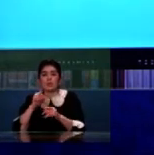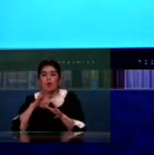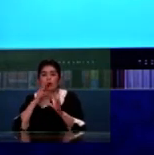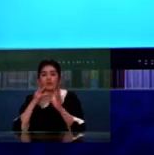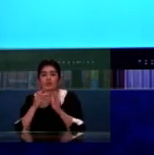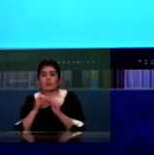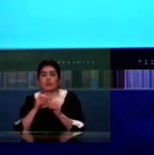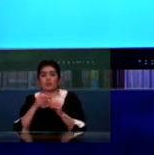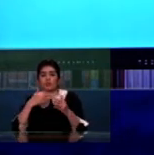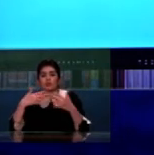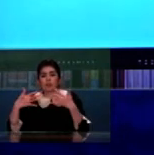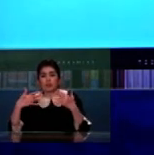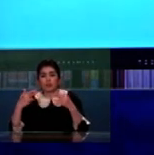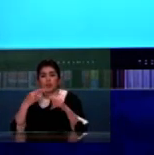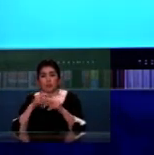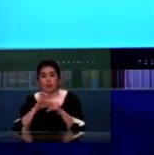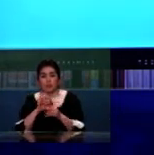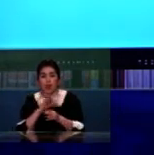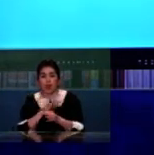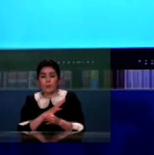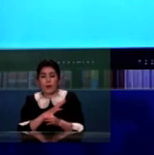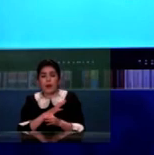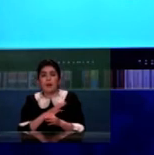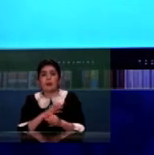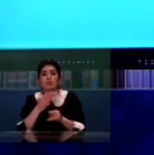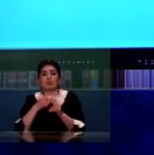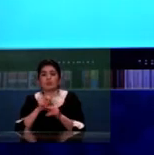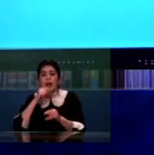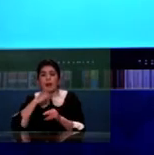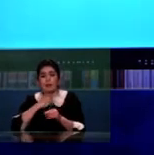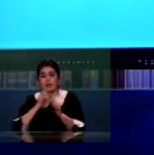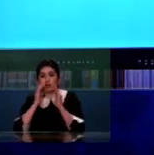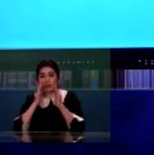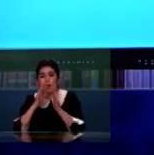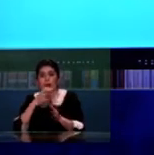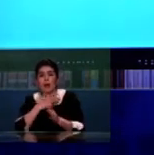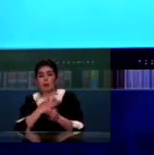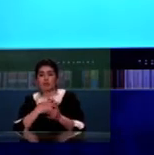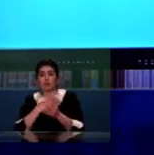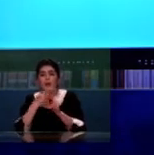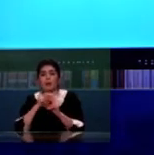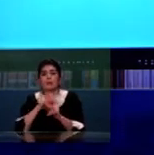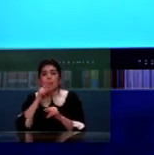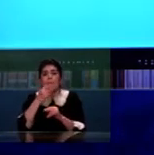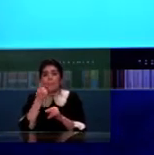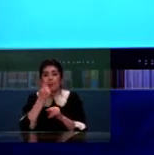bo'ldi? Sochilish hosil bo'ldi. Ana shu xarakteristikaga asoslanib, siz